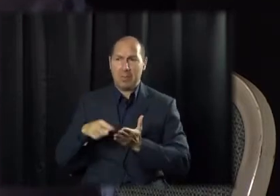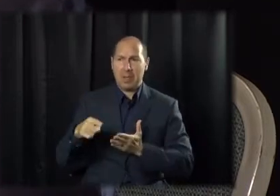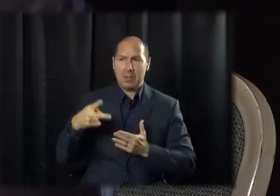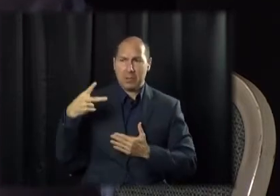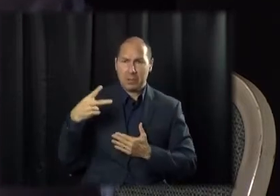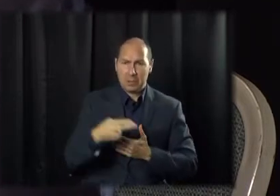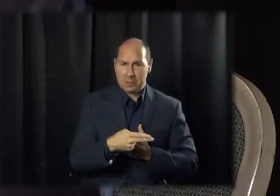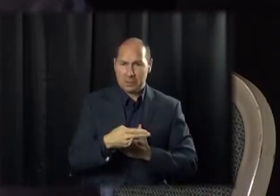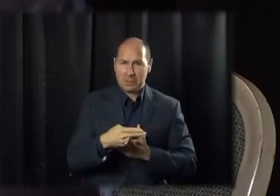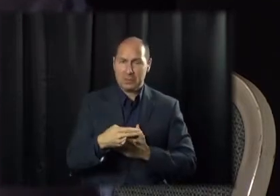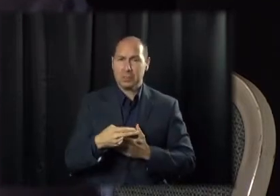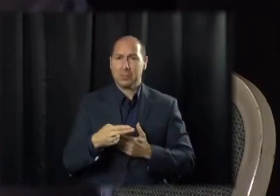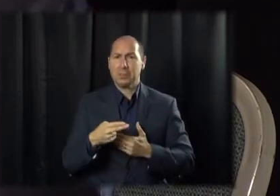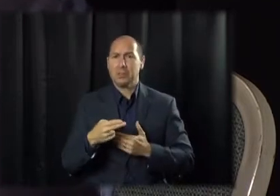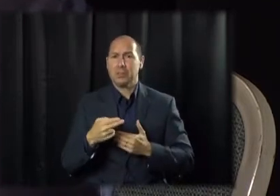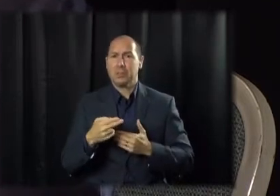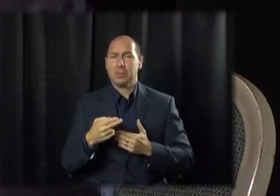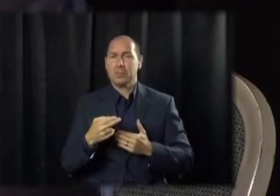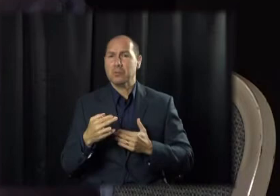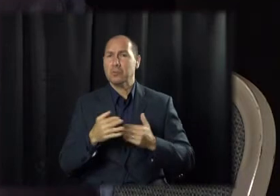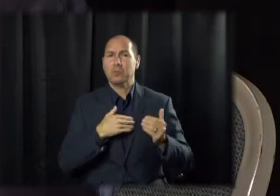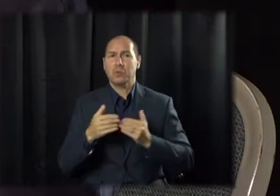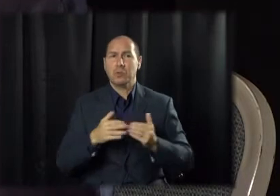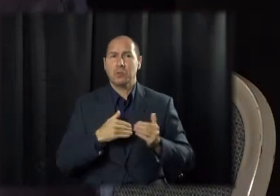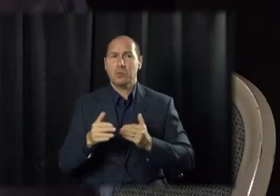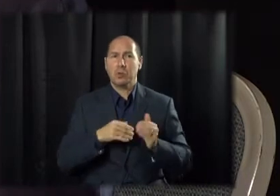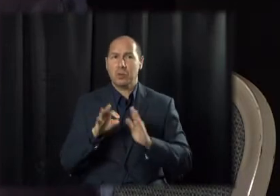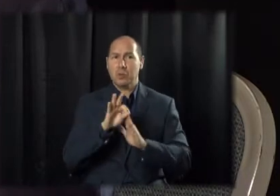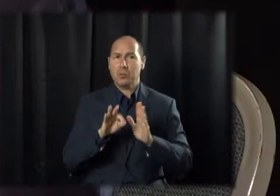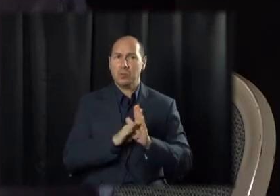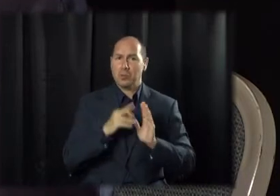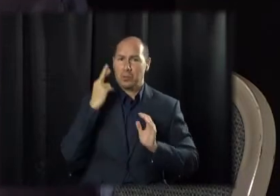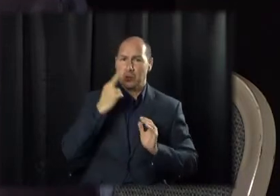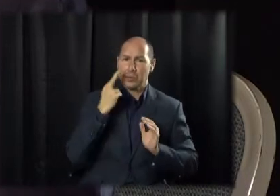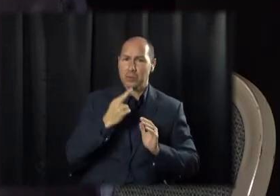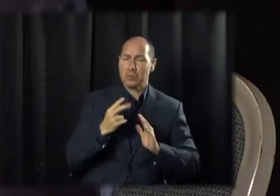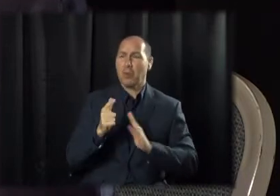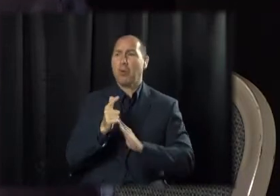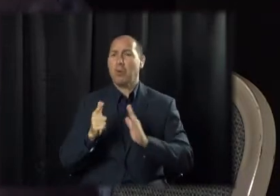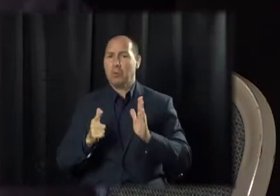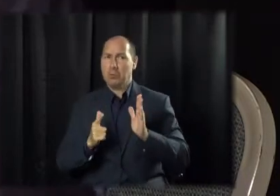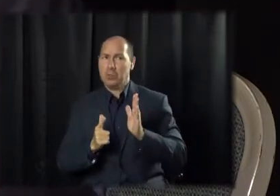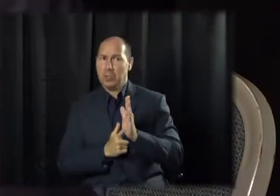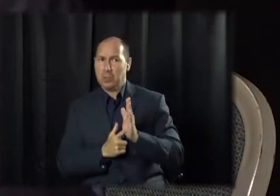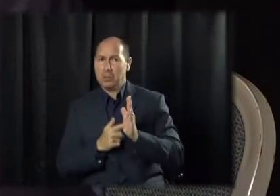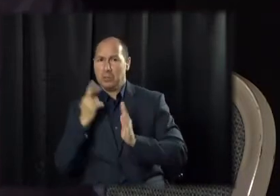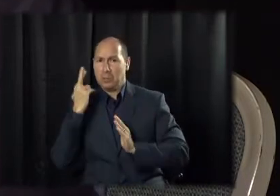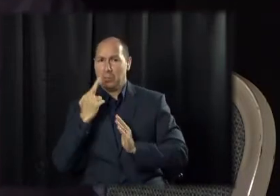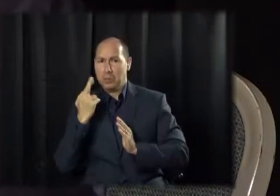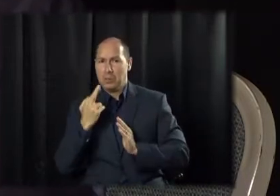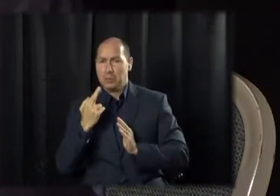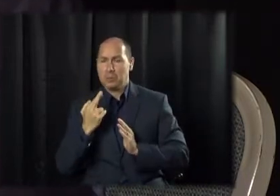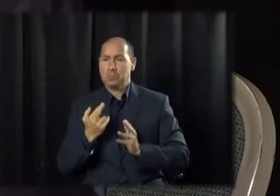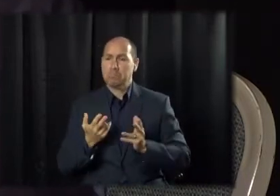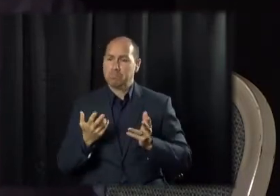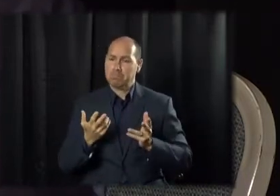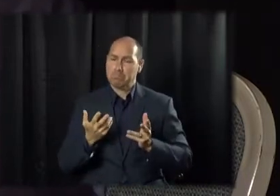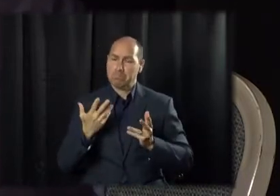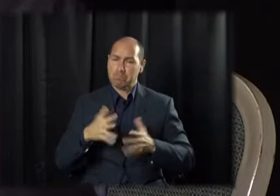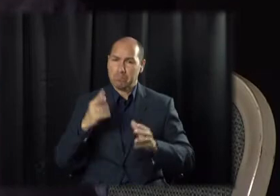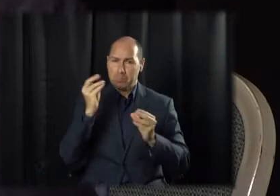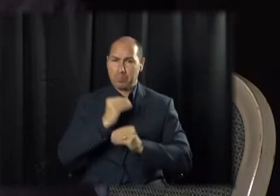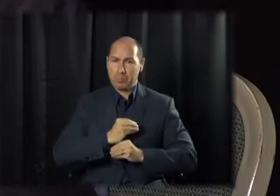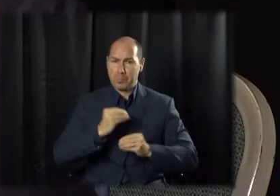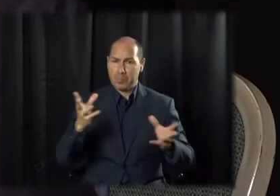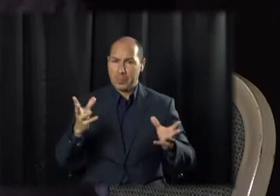to fiscal reasons or legal considerations. Having said that, again, I